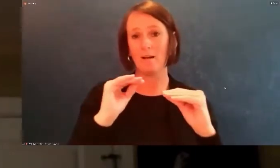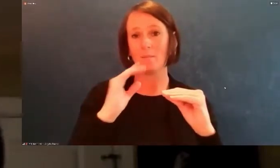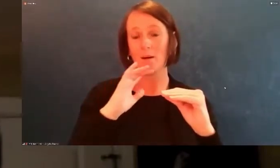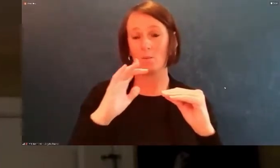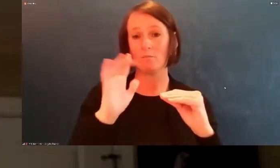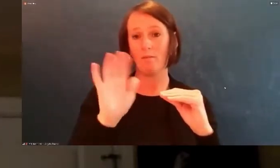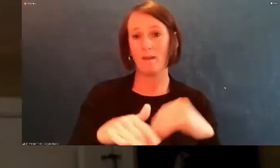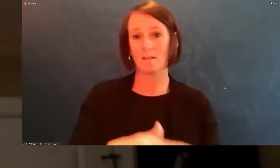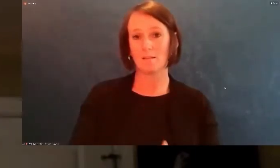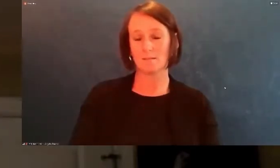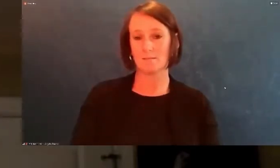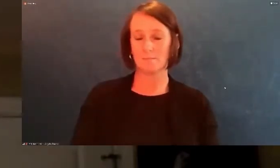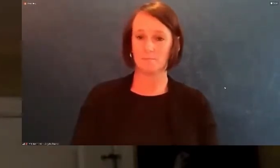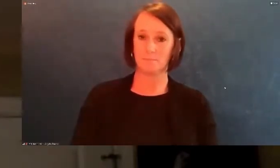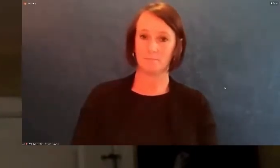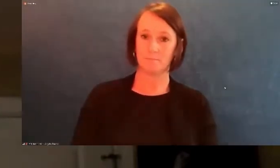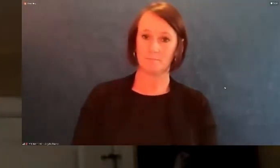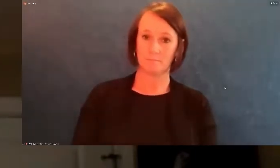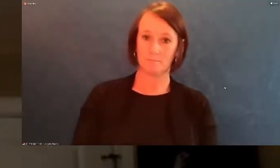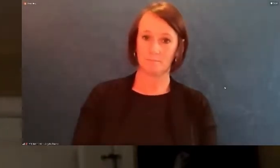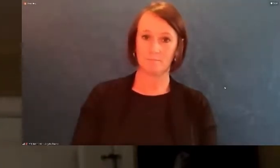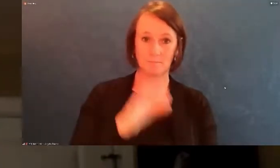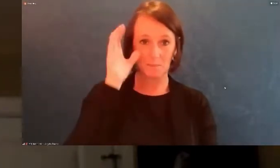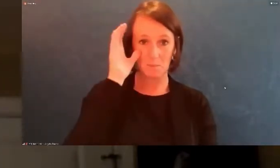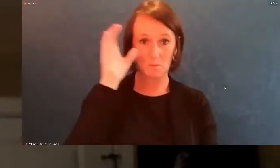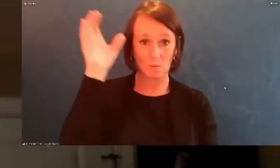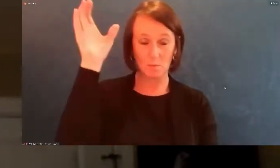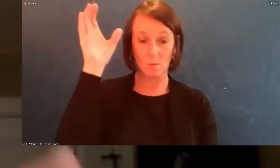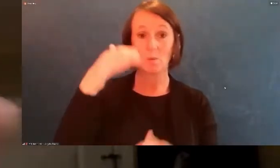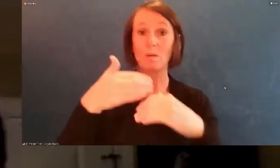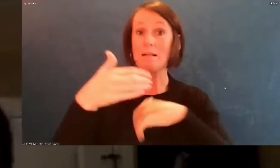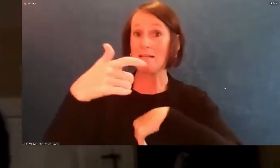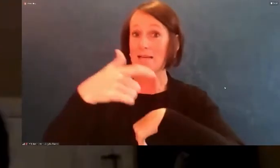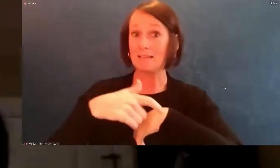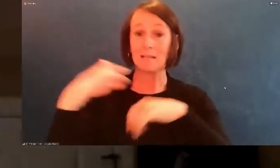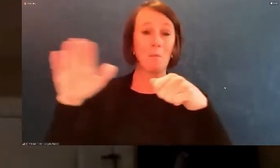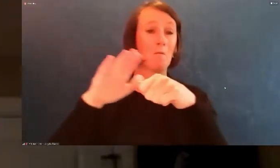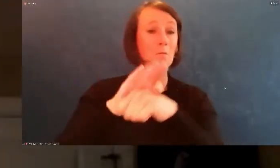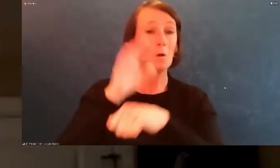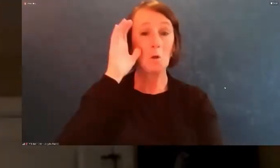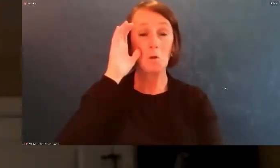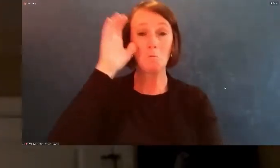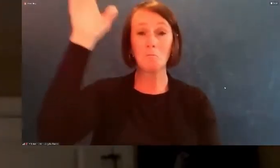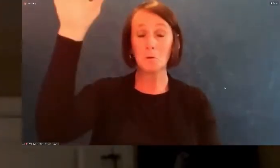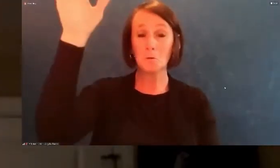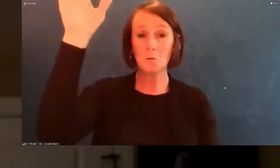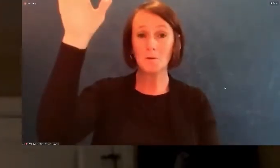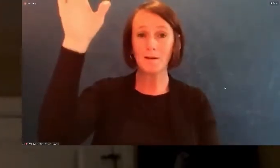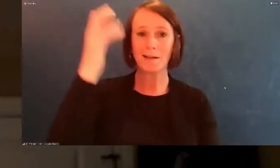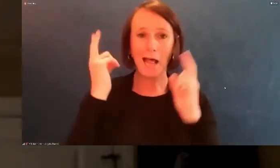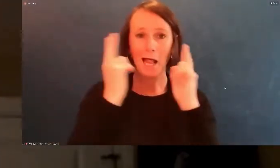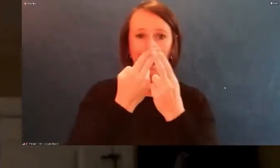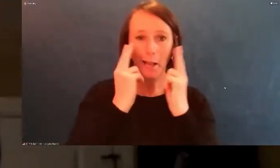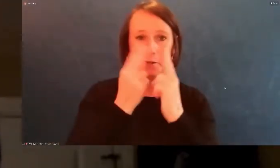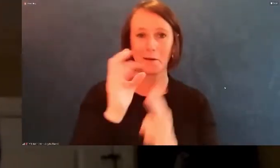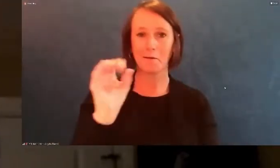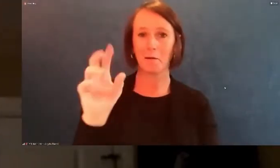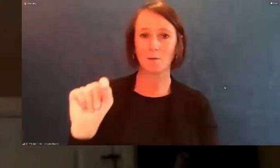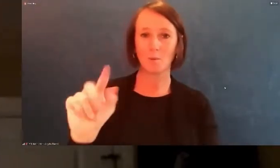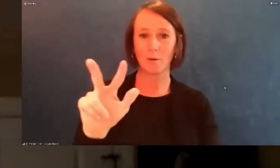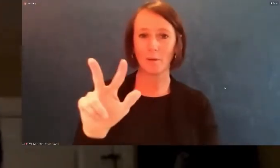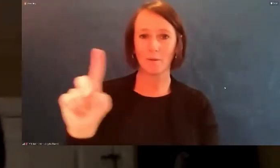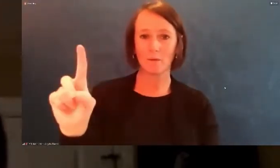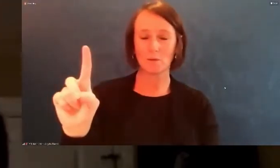in Chipewyan. That's moon. So next full moon, we'll all be trick-or-treating under a full moon together in a good and safe